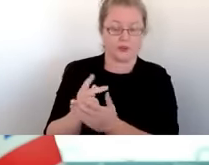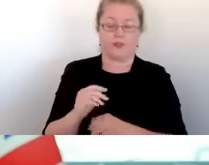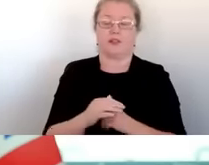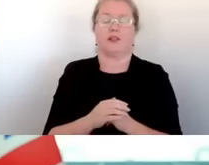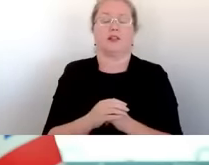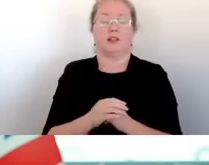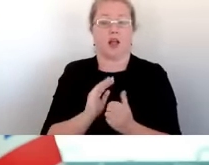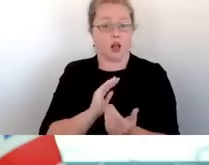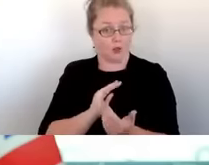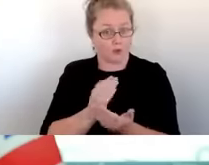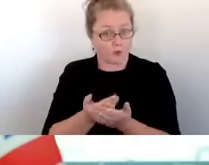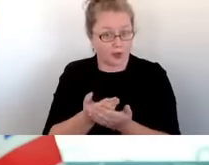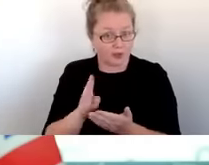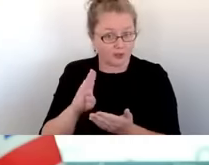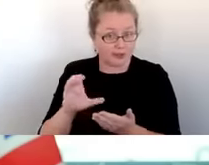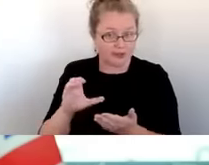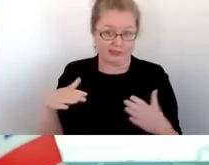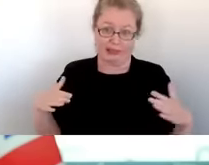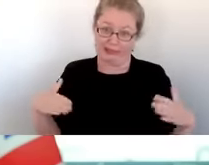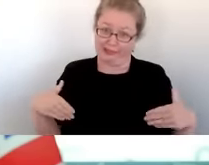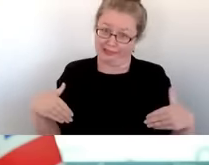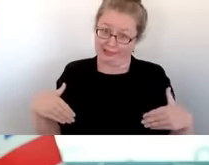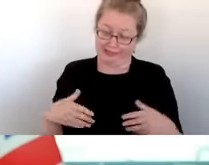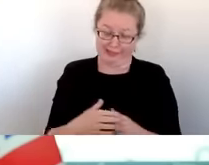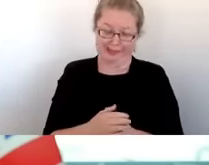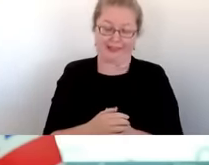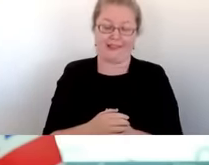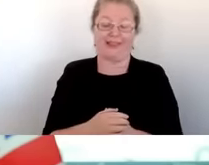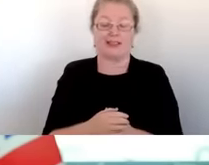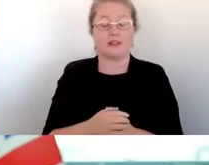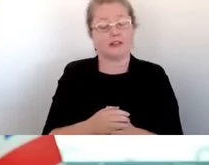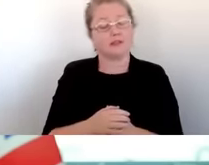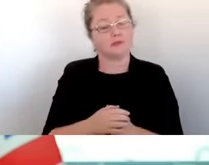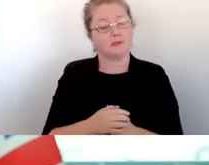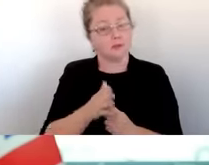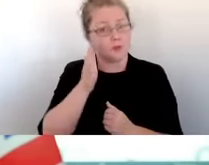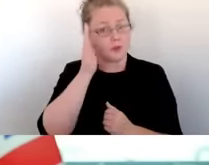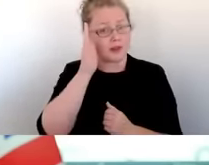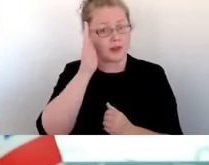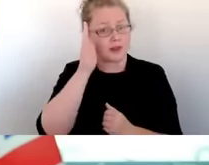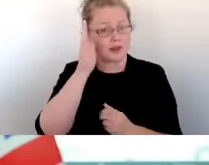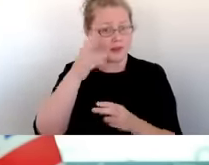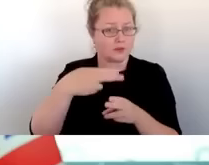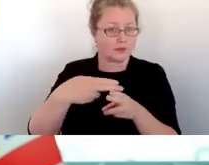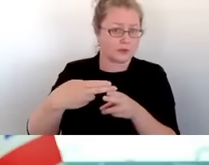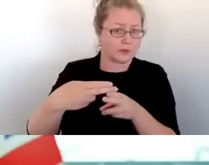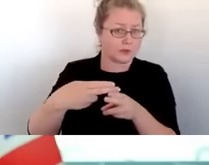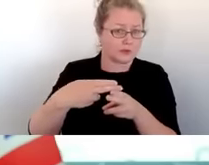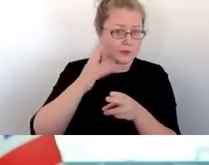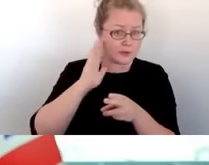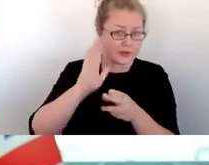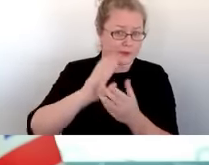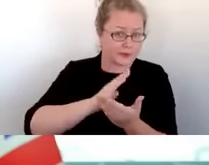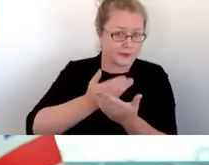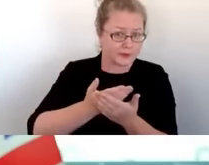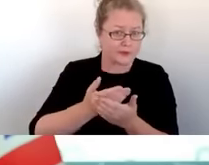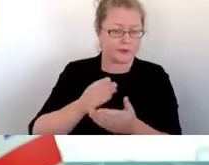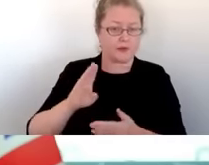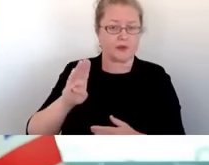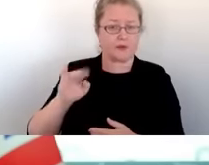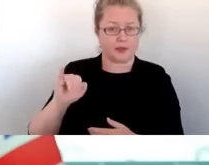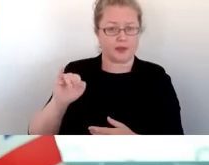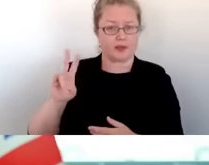it's arrived in British Columbia, the first tranche, but it's not quite there. But we're expecting that it's imminent, that we will be getting our first tranche